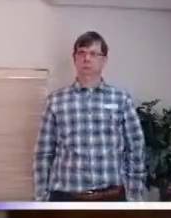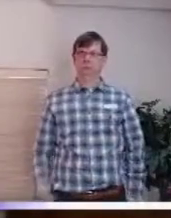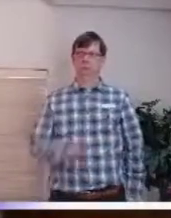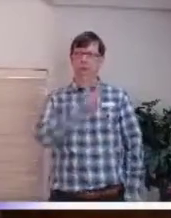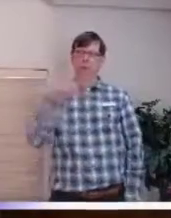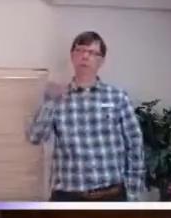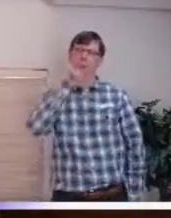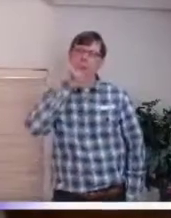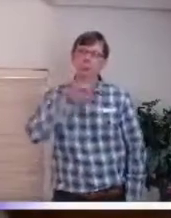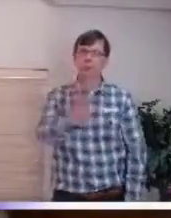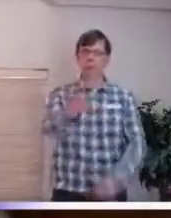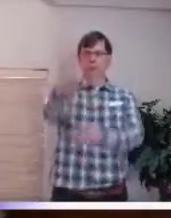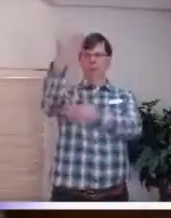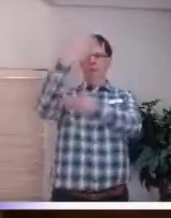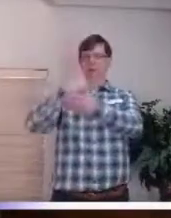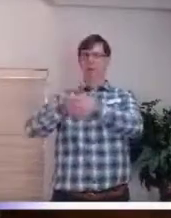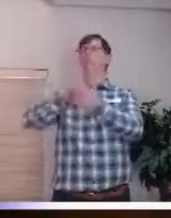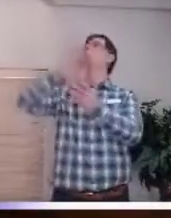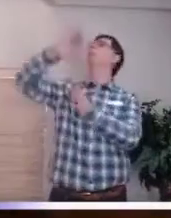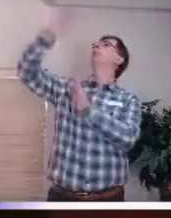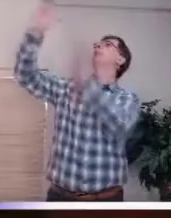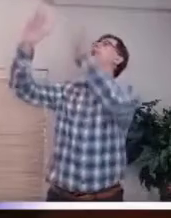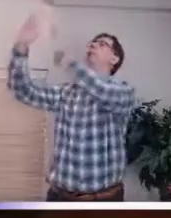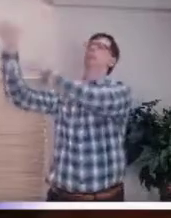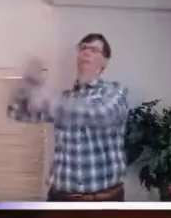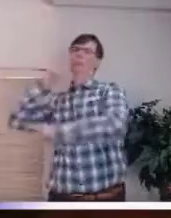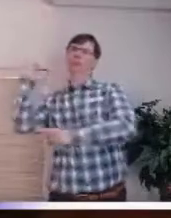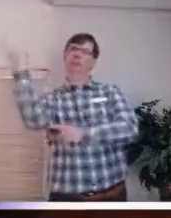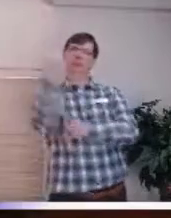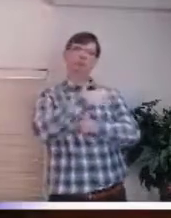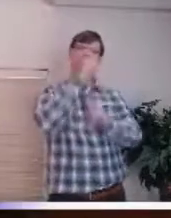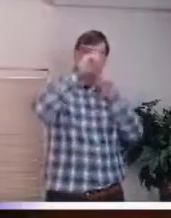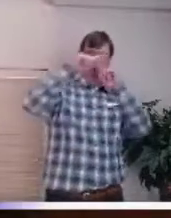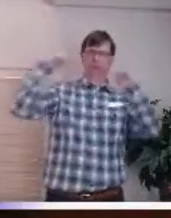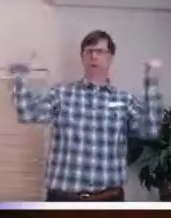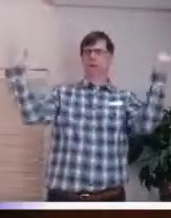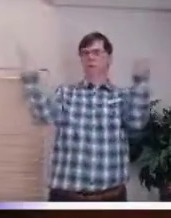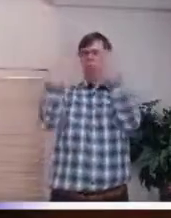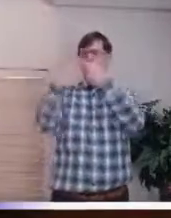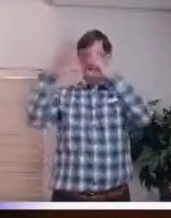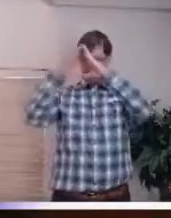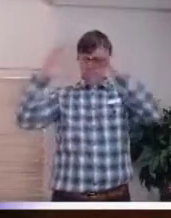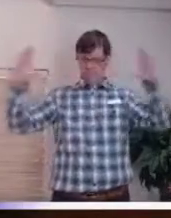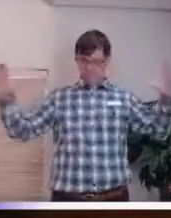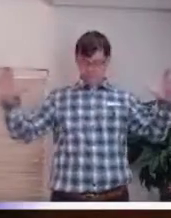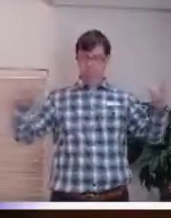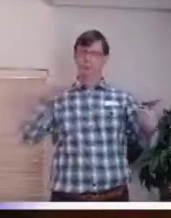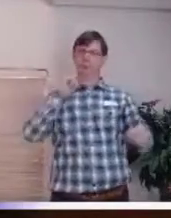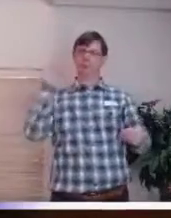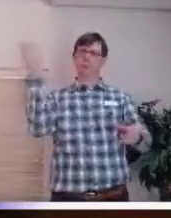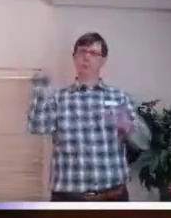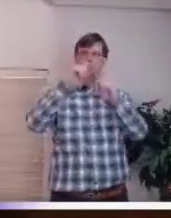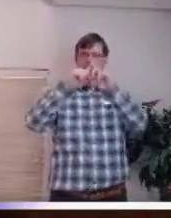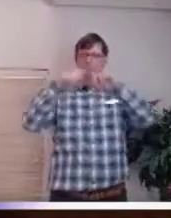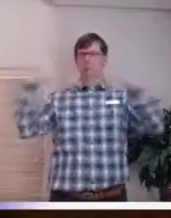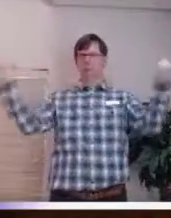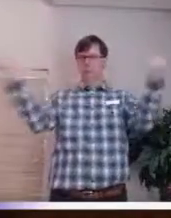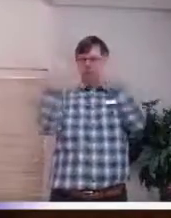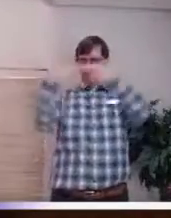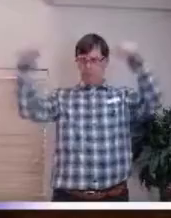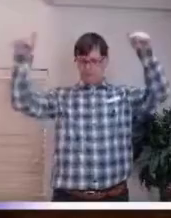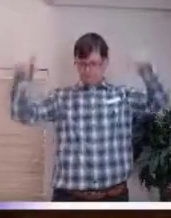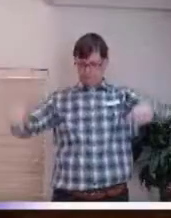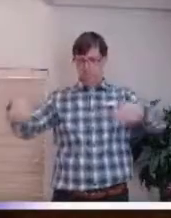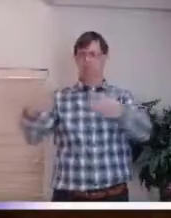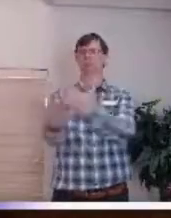And breathing in that air of this sacred space and sacred place of